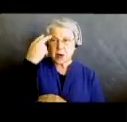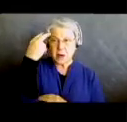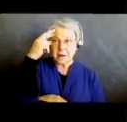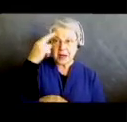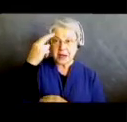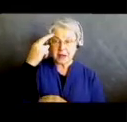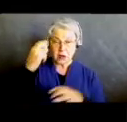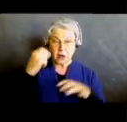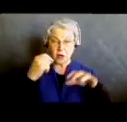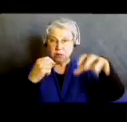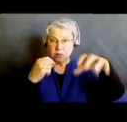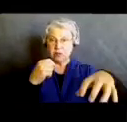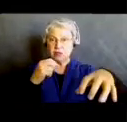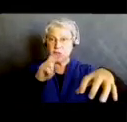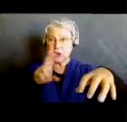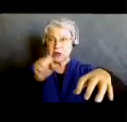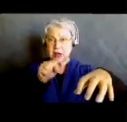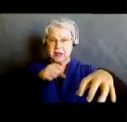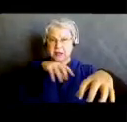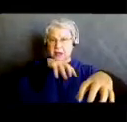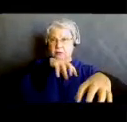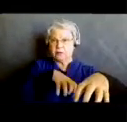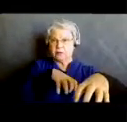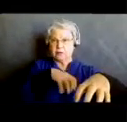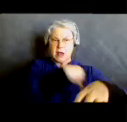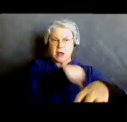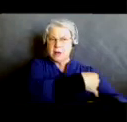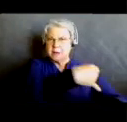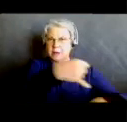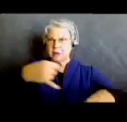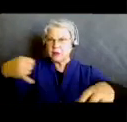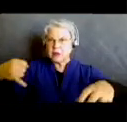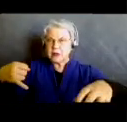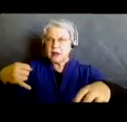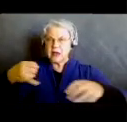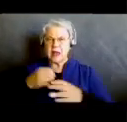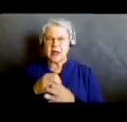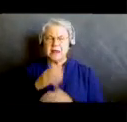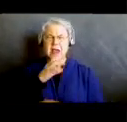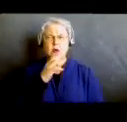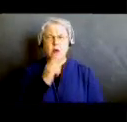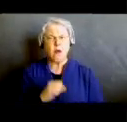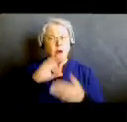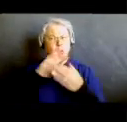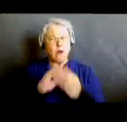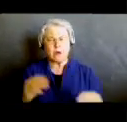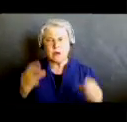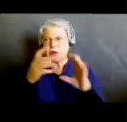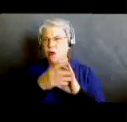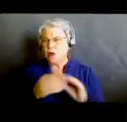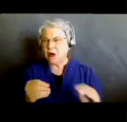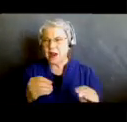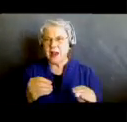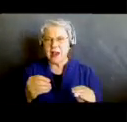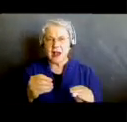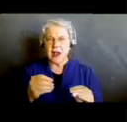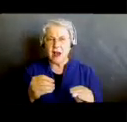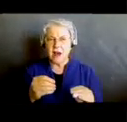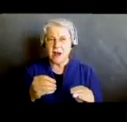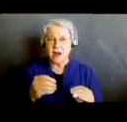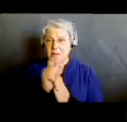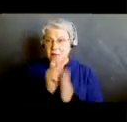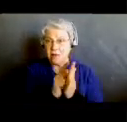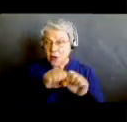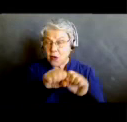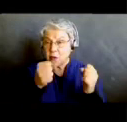borderlands simultaneously was telling an old racialized story of lawlessness and economic migration. The southern border